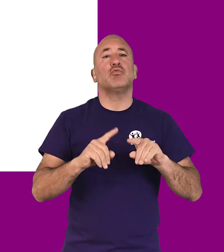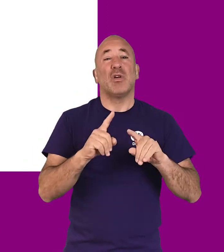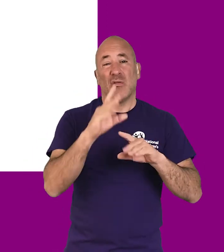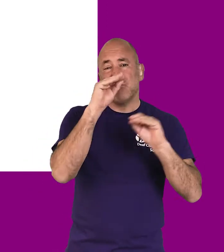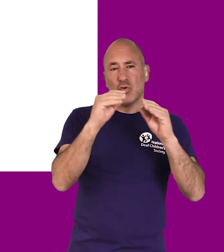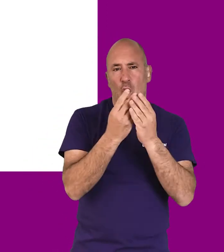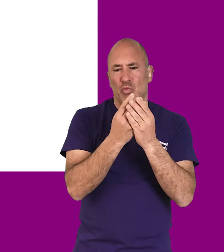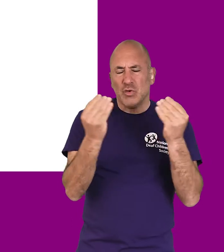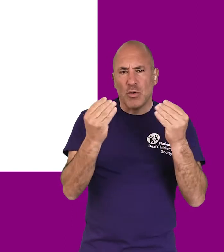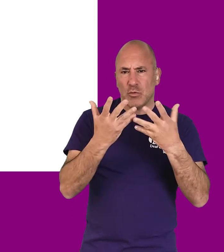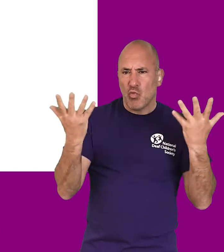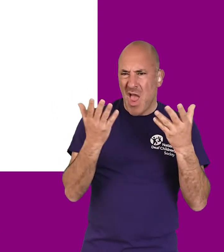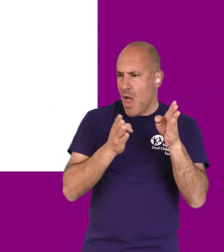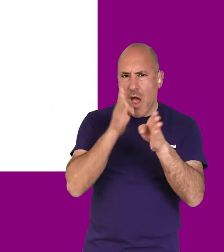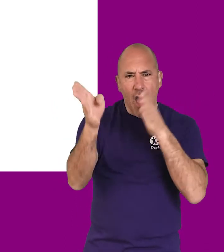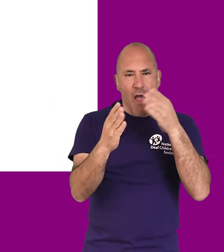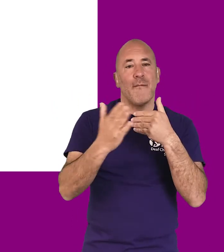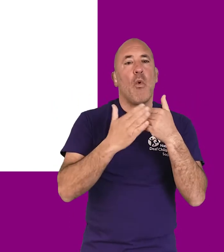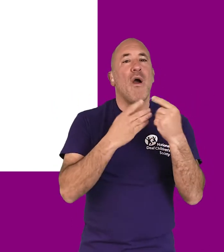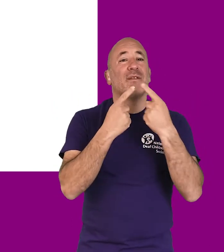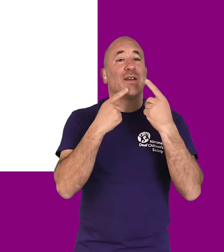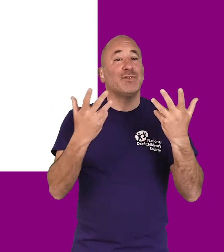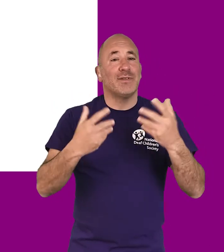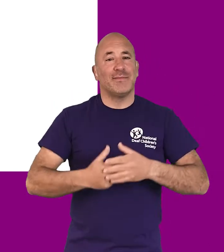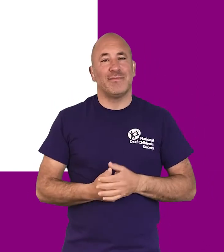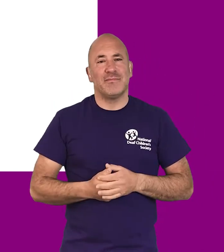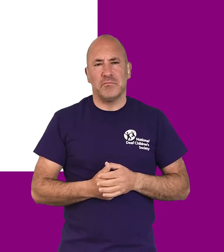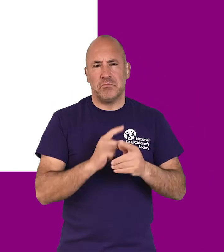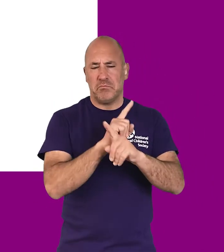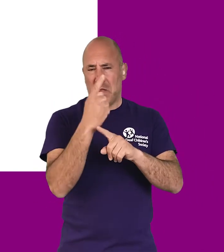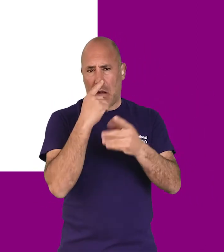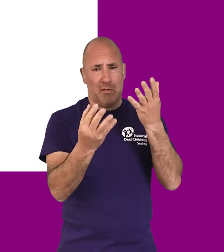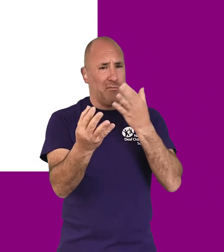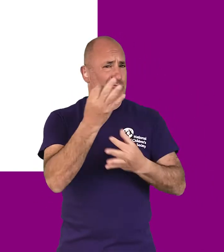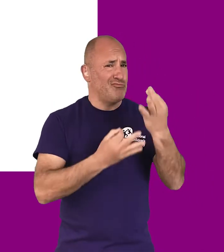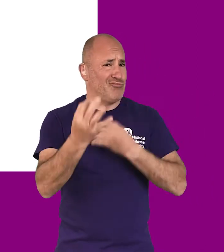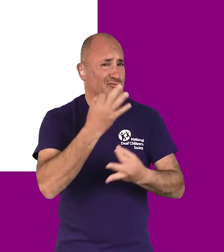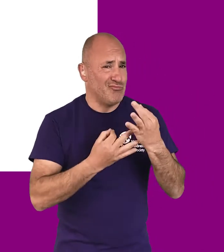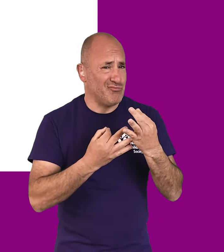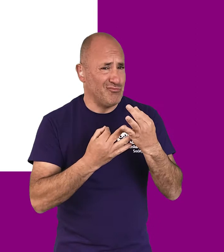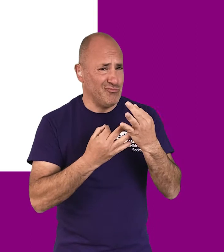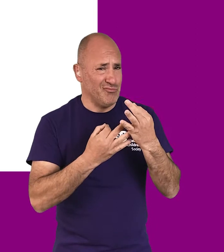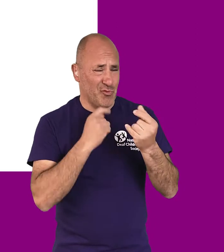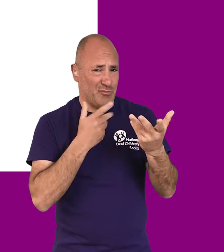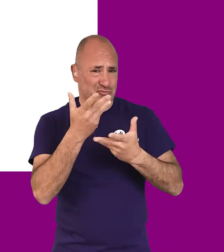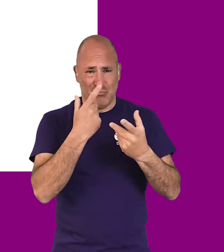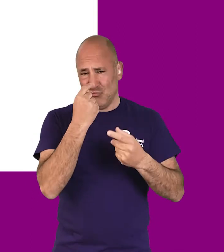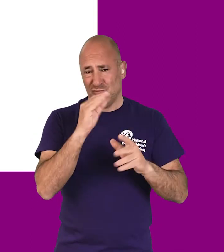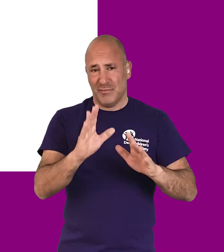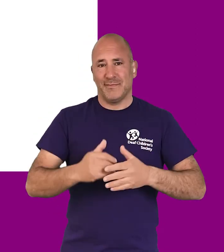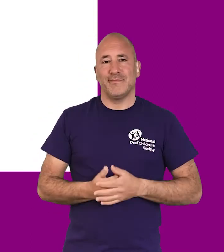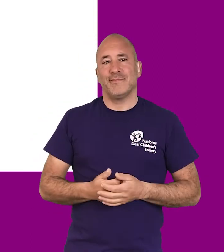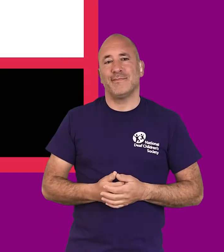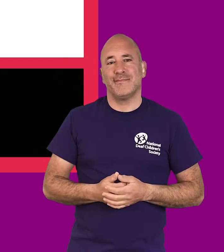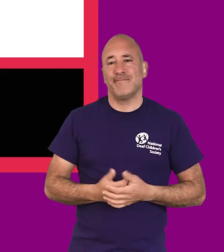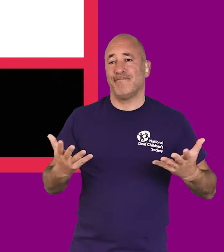off by signposting to resources for further information. There will be time for you to ask any questions